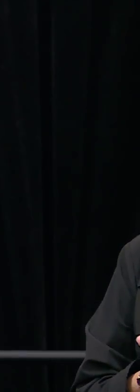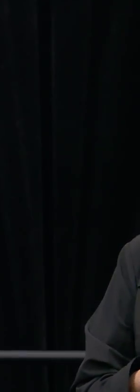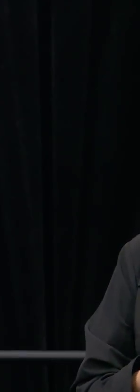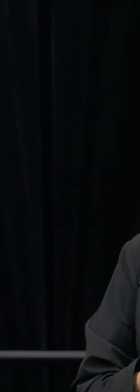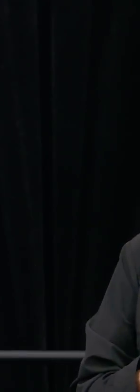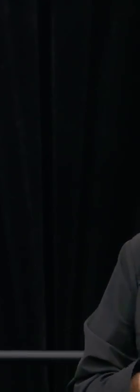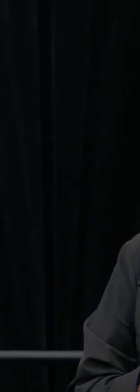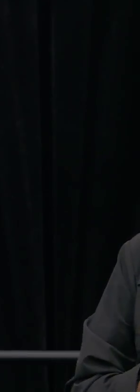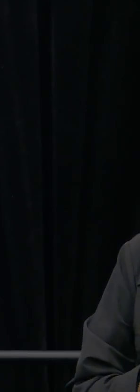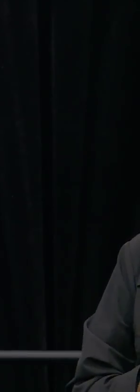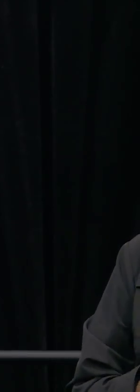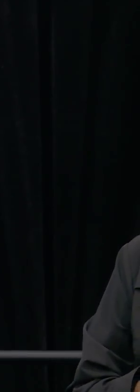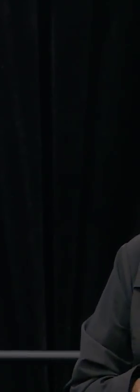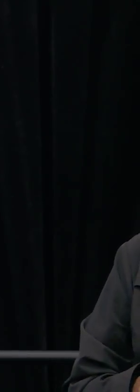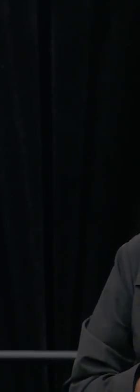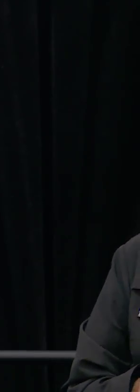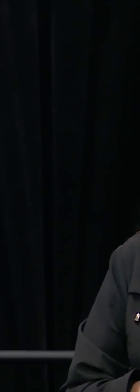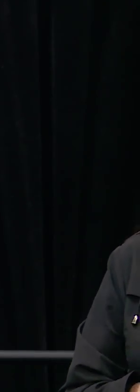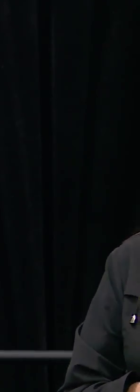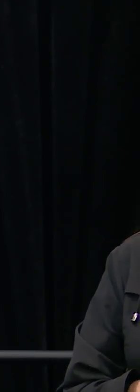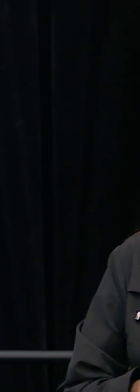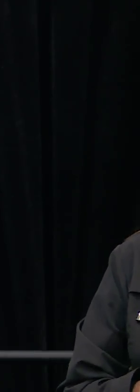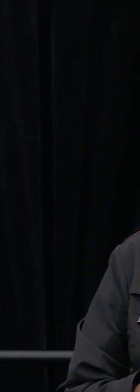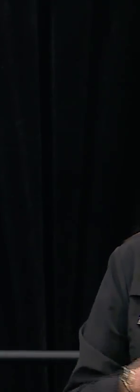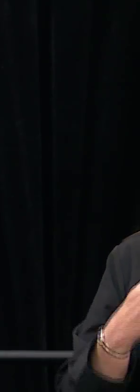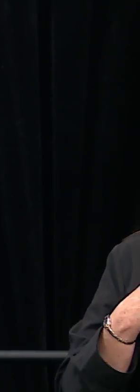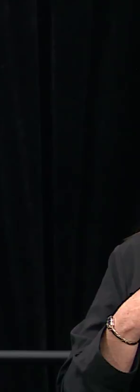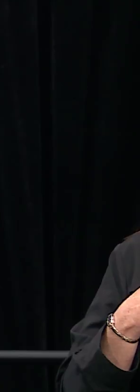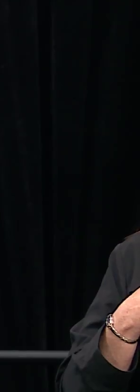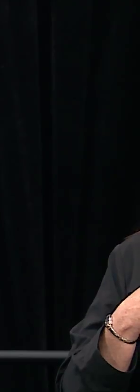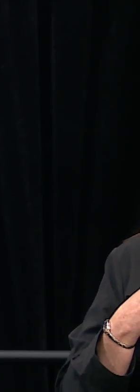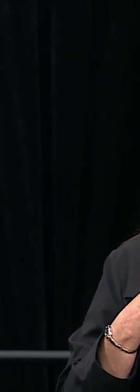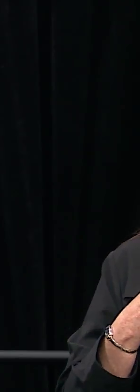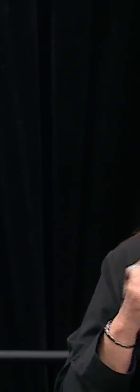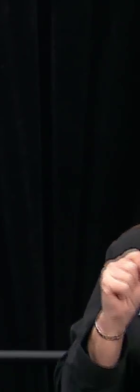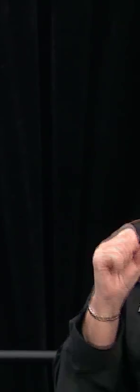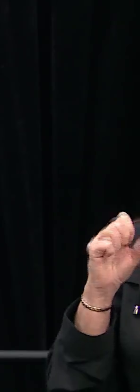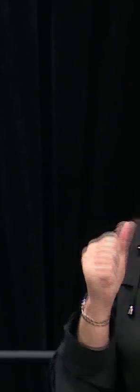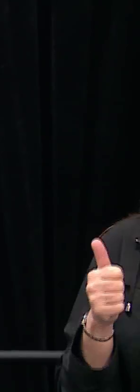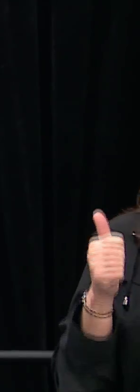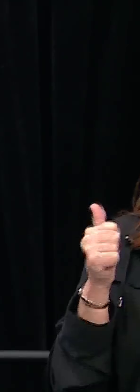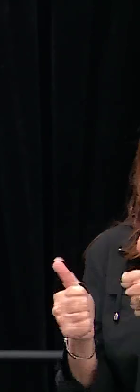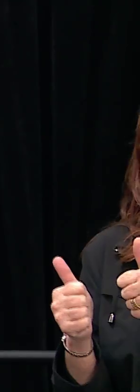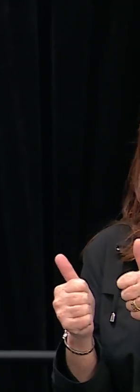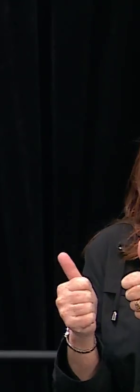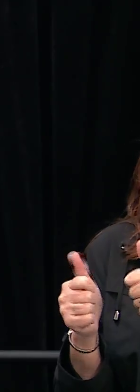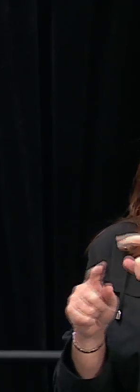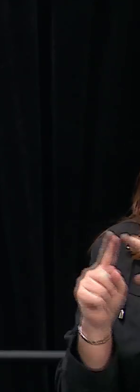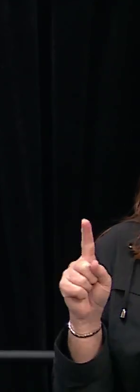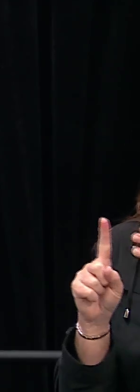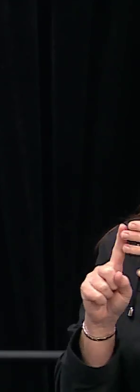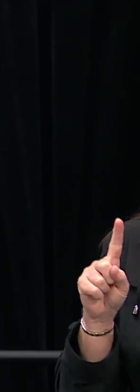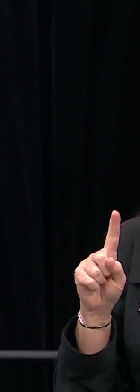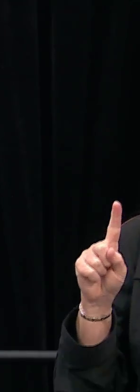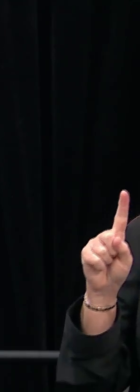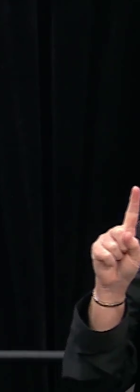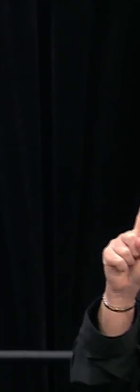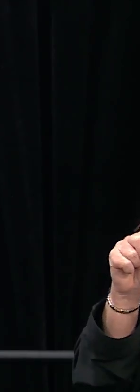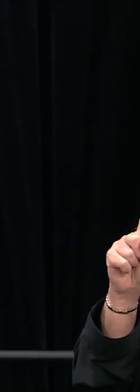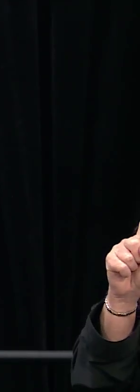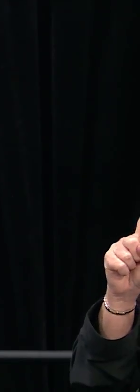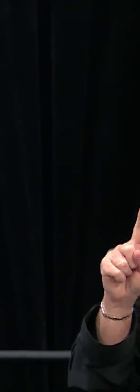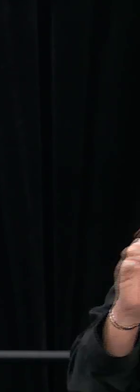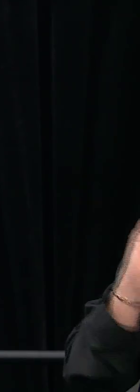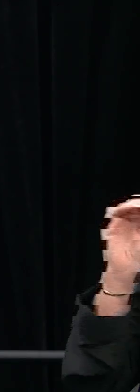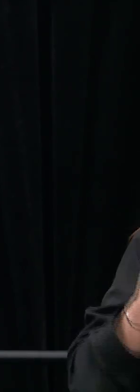Those progress, TV and phone, are amazing, but it's more amazing to imagine all the rest of the accessibility in the life